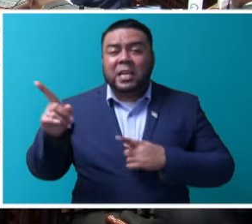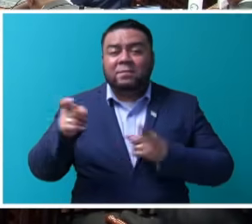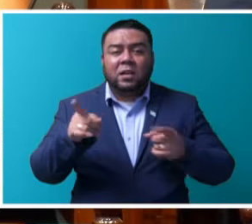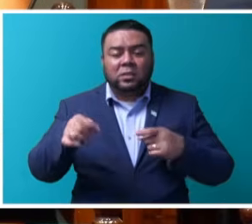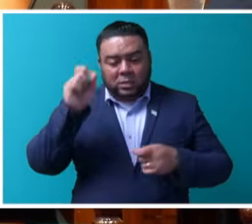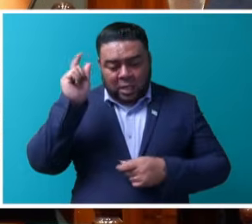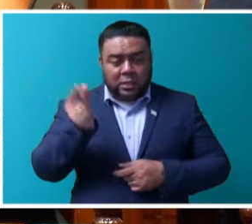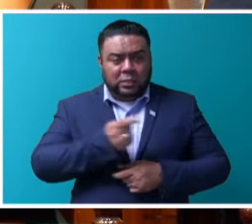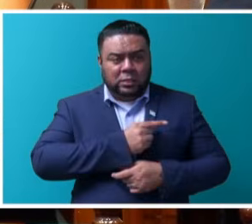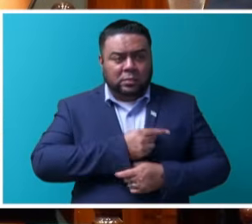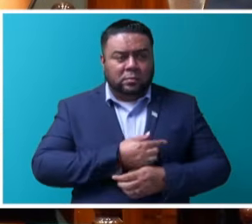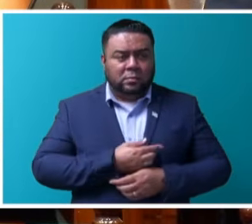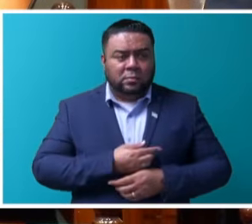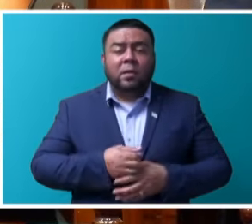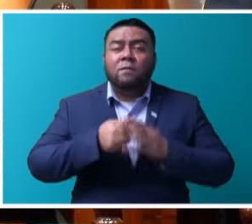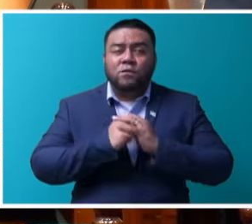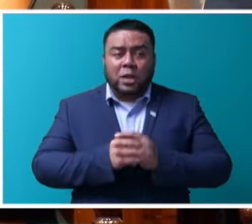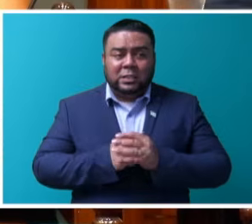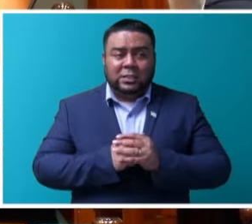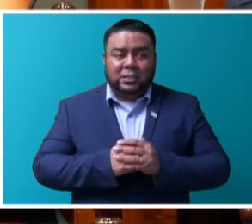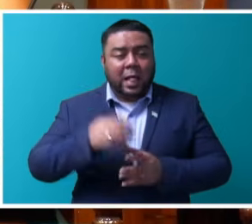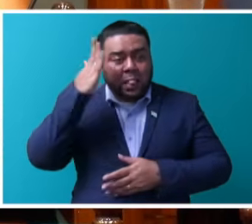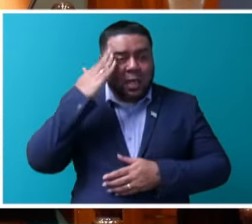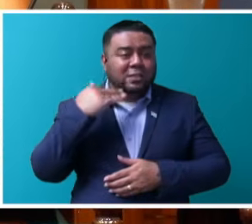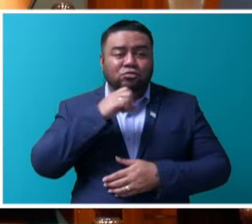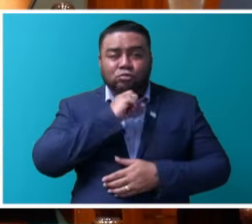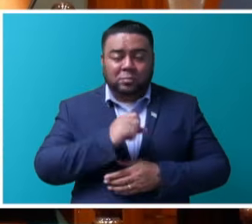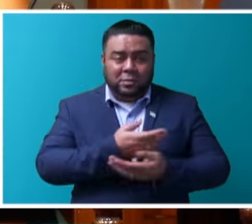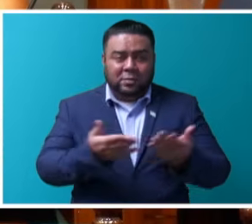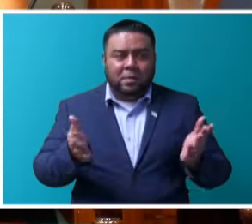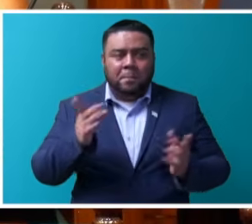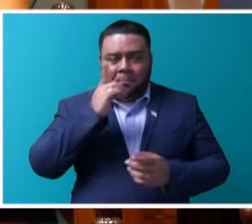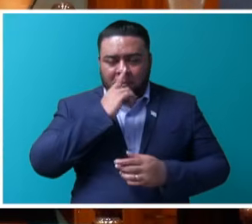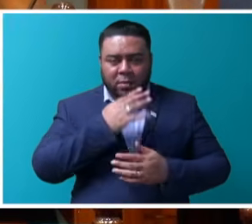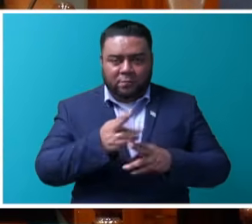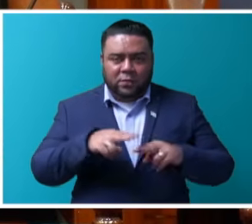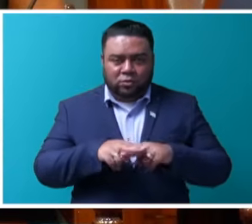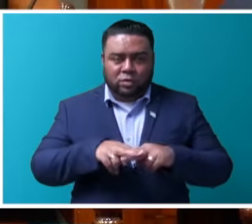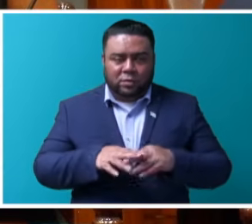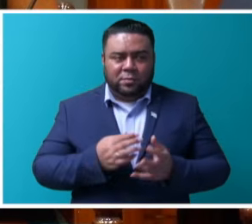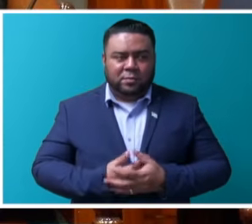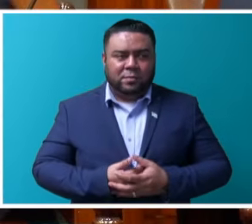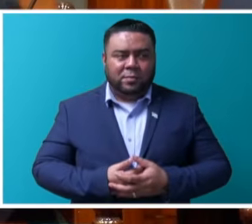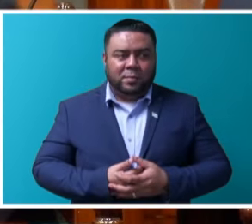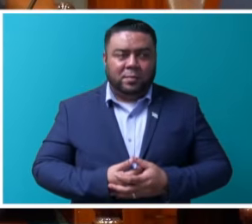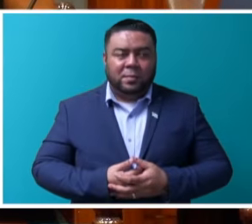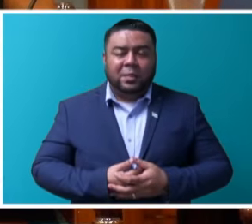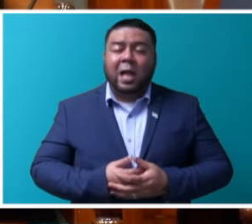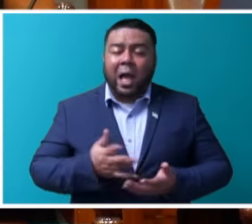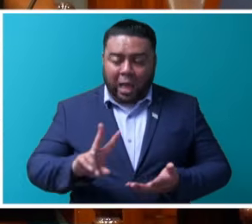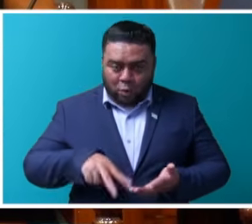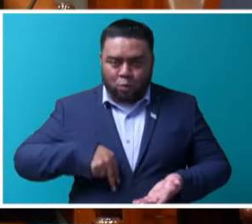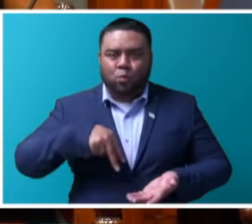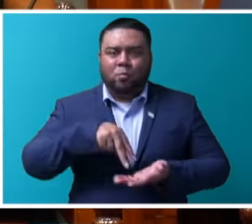guests, friends, ladies and gentlemen, fellow citizens. Mr. Speaker, sir, I rise